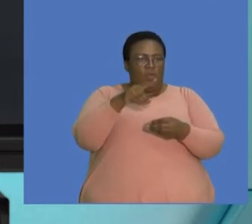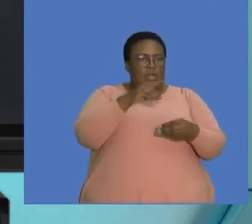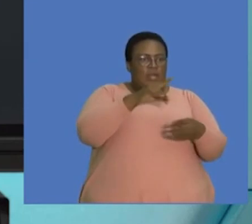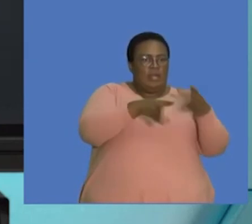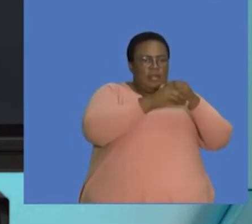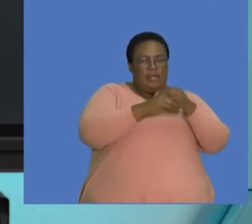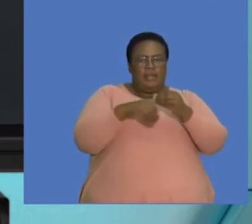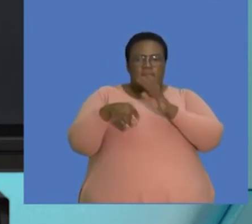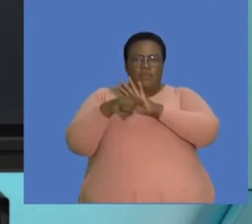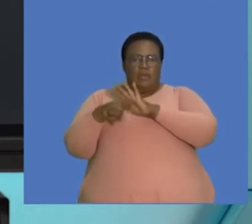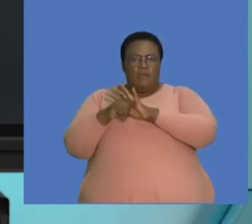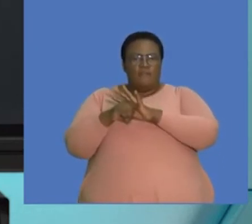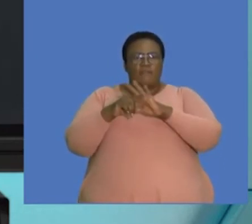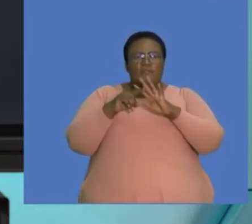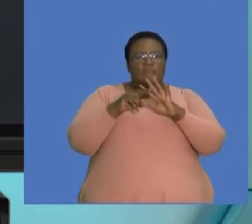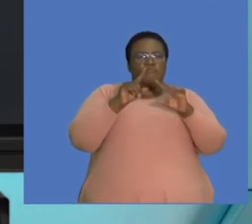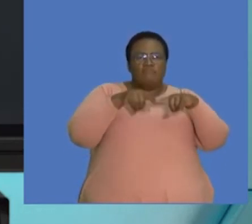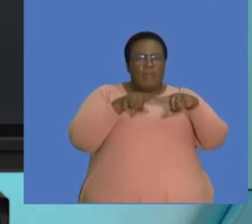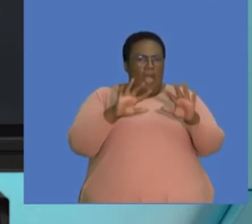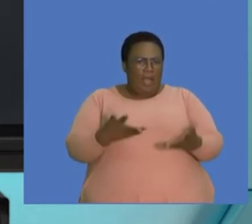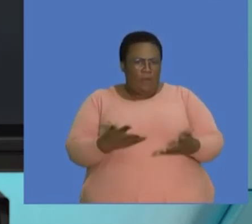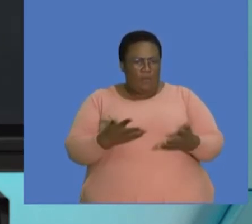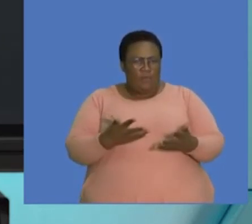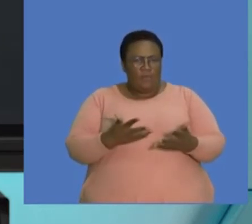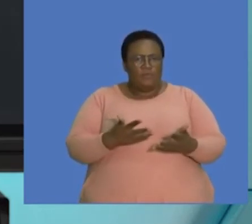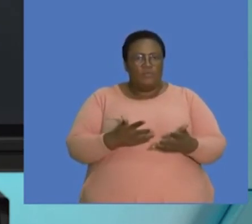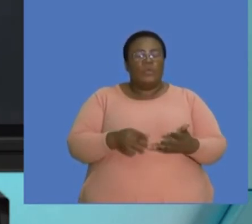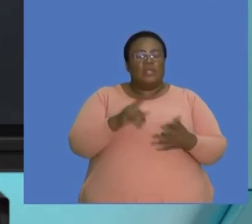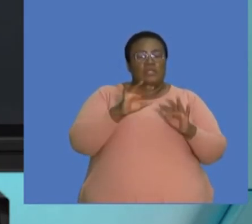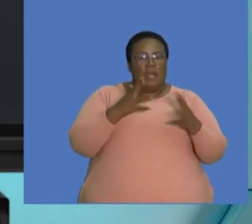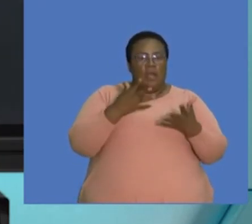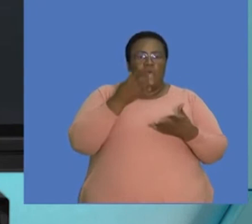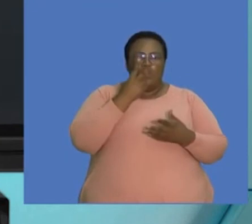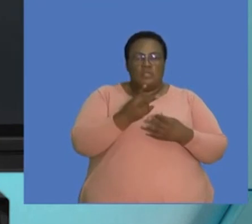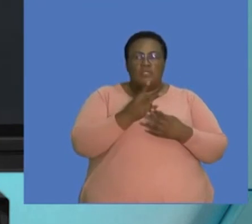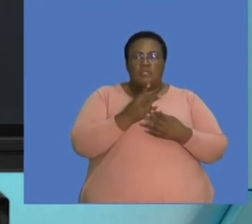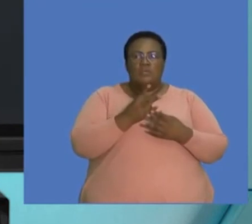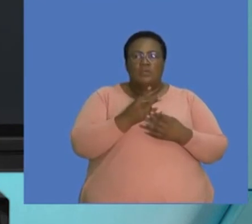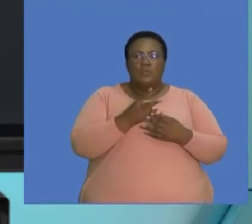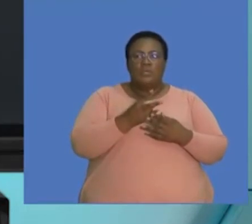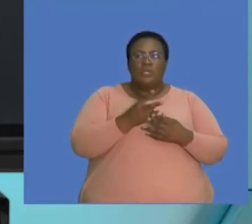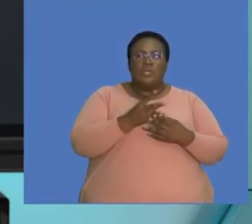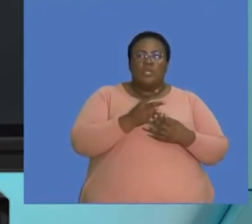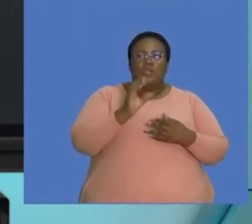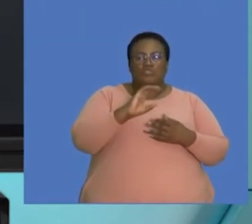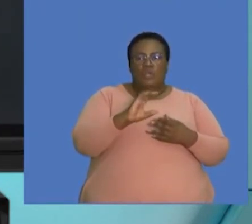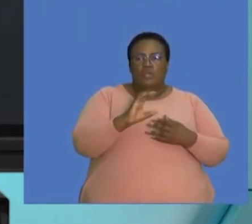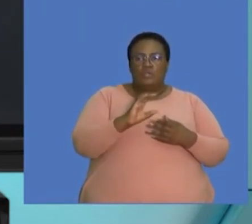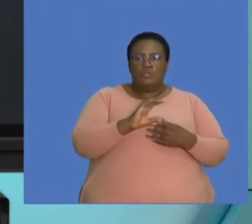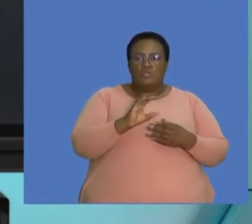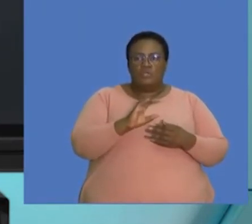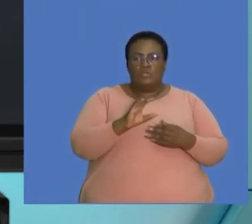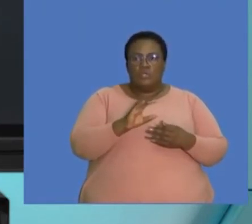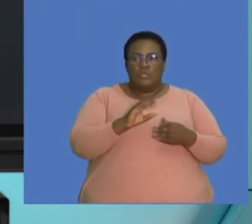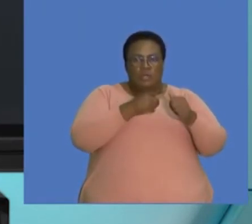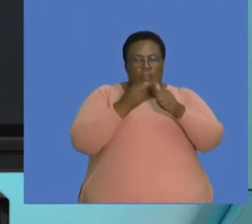electrons removed or added. So that's how we arrived at the concept of how charge is quantized